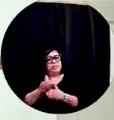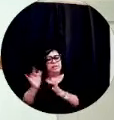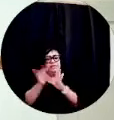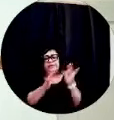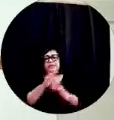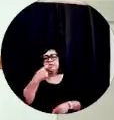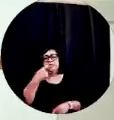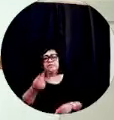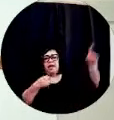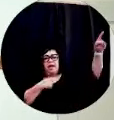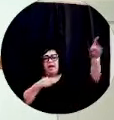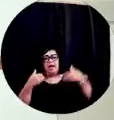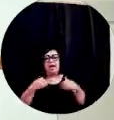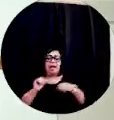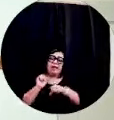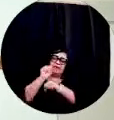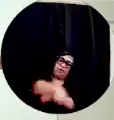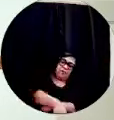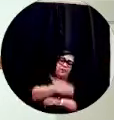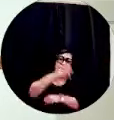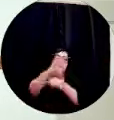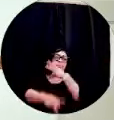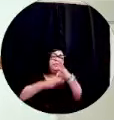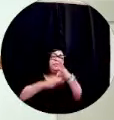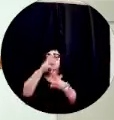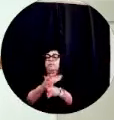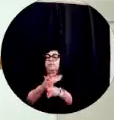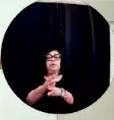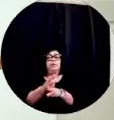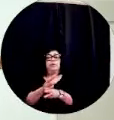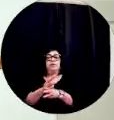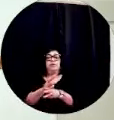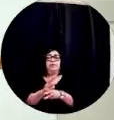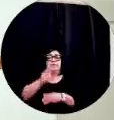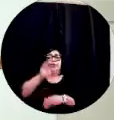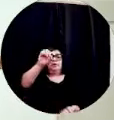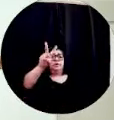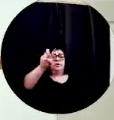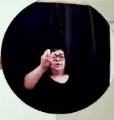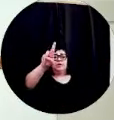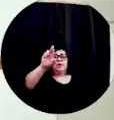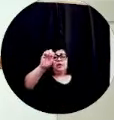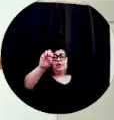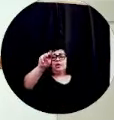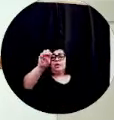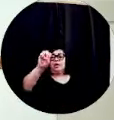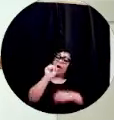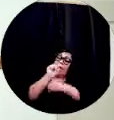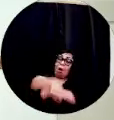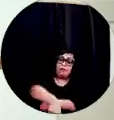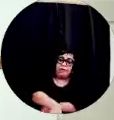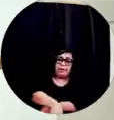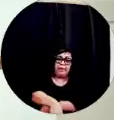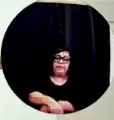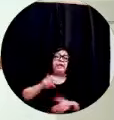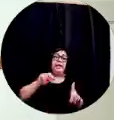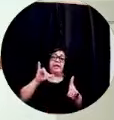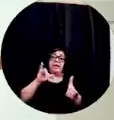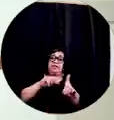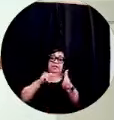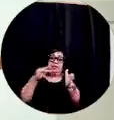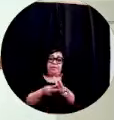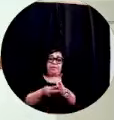have overcome the world." Overcome in the text means to have victory